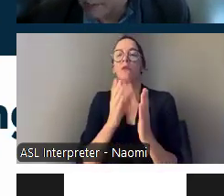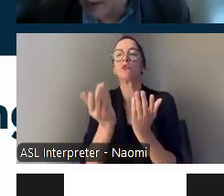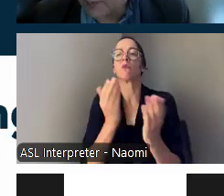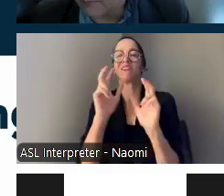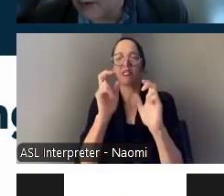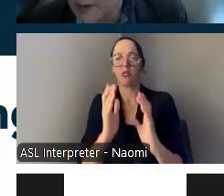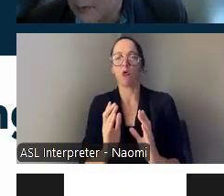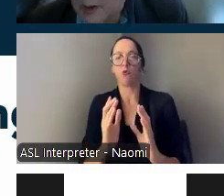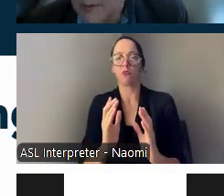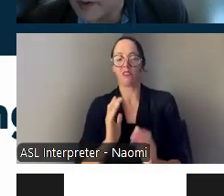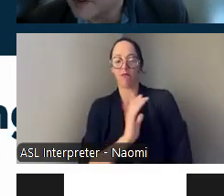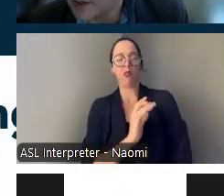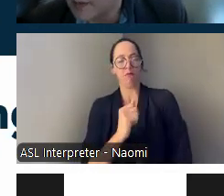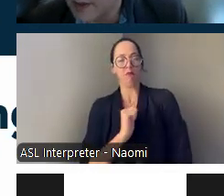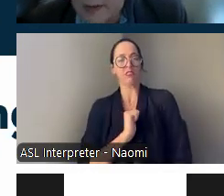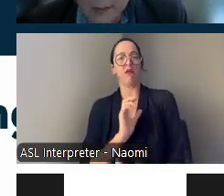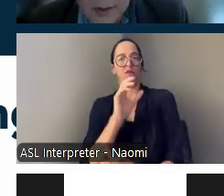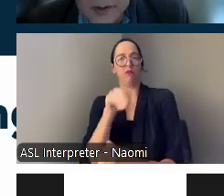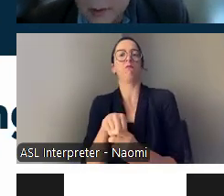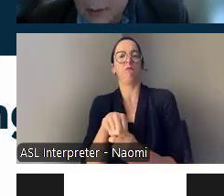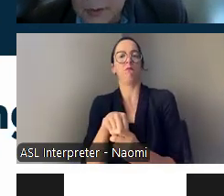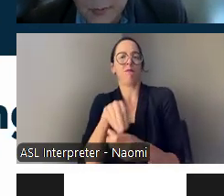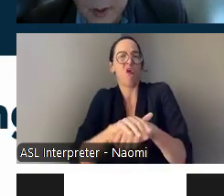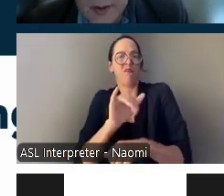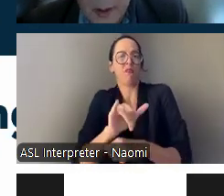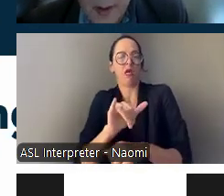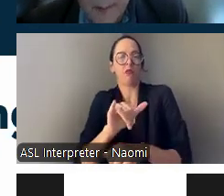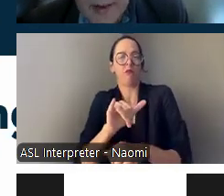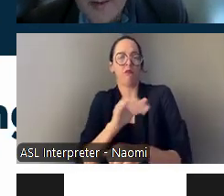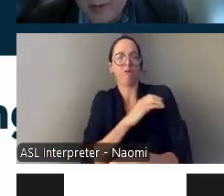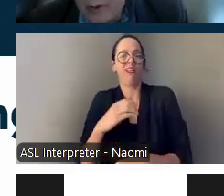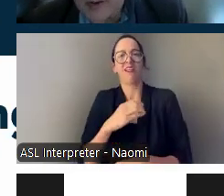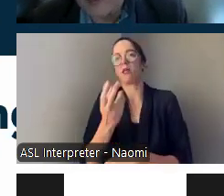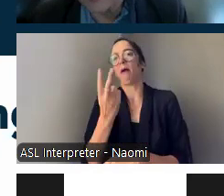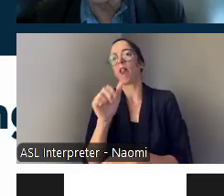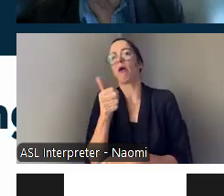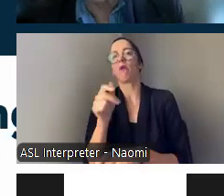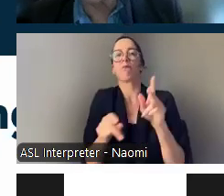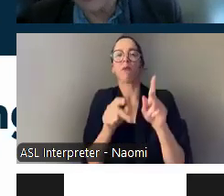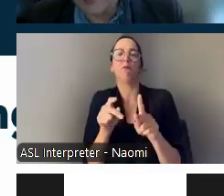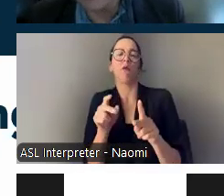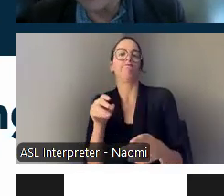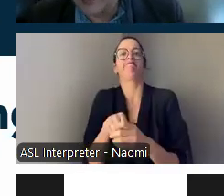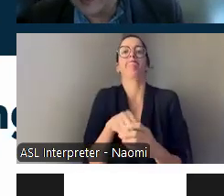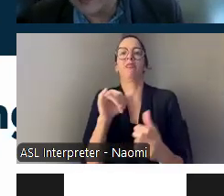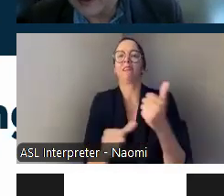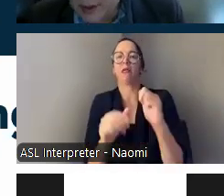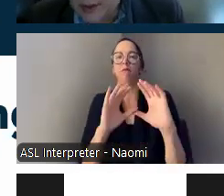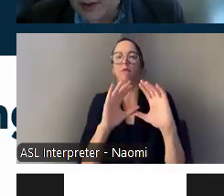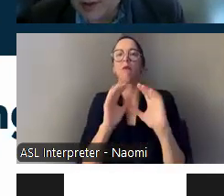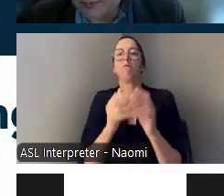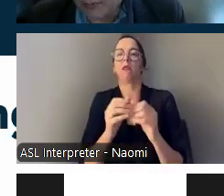and a couple of other people on this committee that are also on, make a priority the issue of